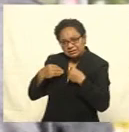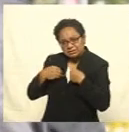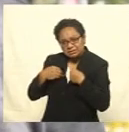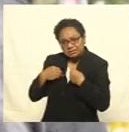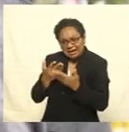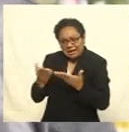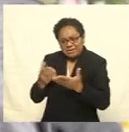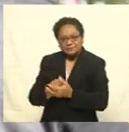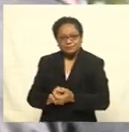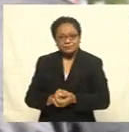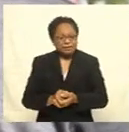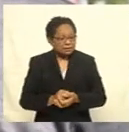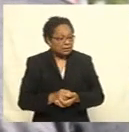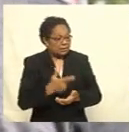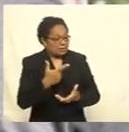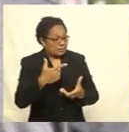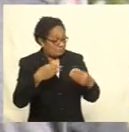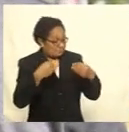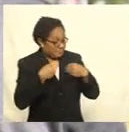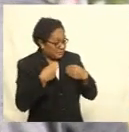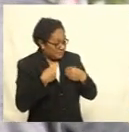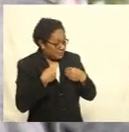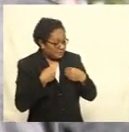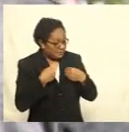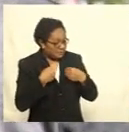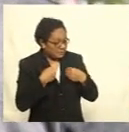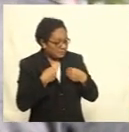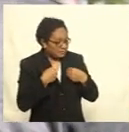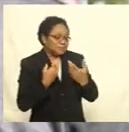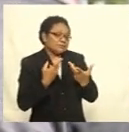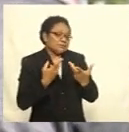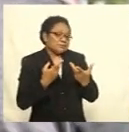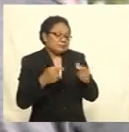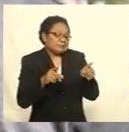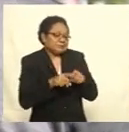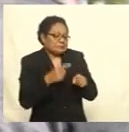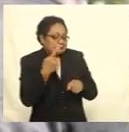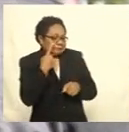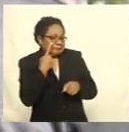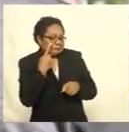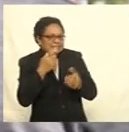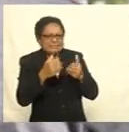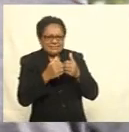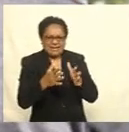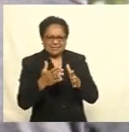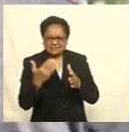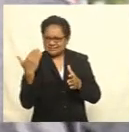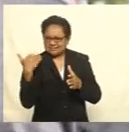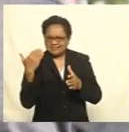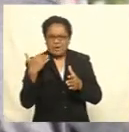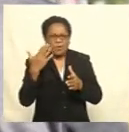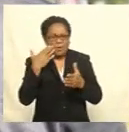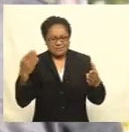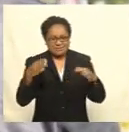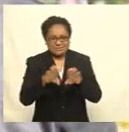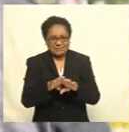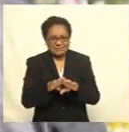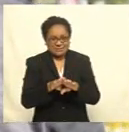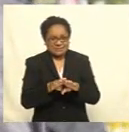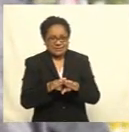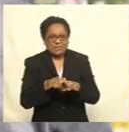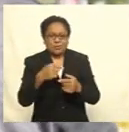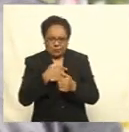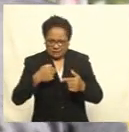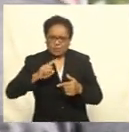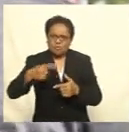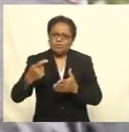the business community, it's more like a wait-and-see game. It starts from day one. Since the lockdown, we're still paying rent for